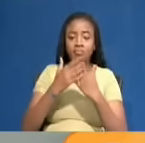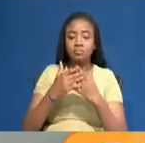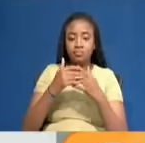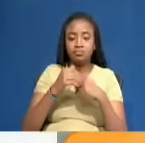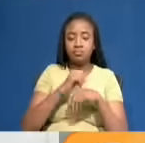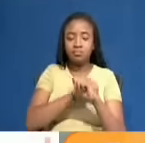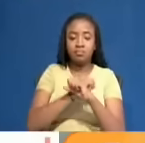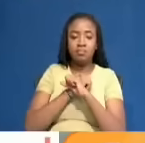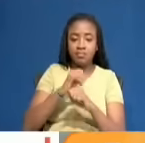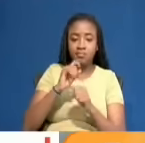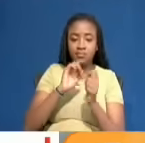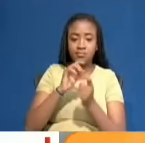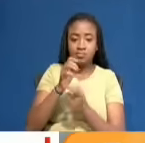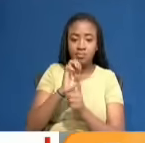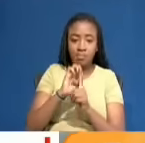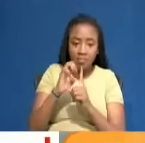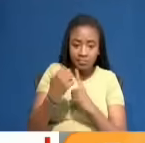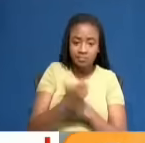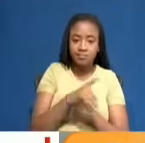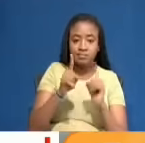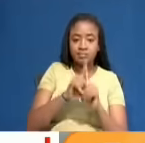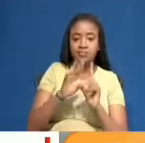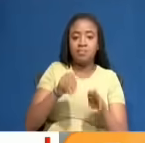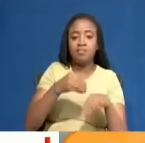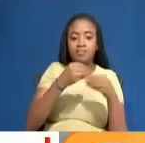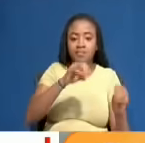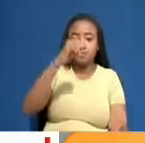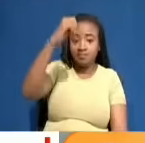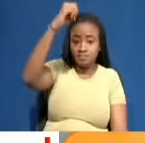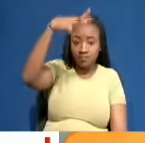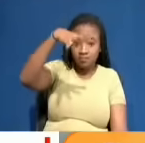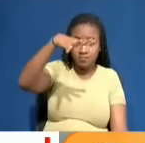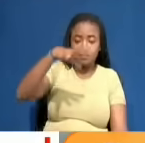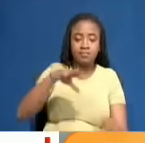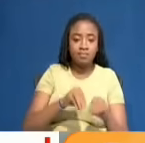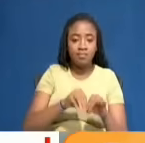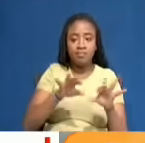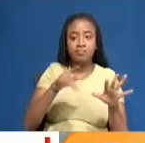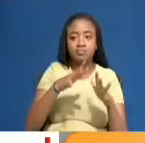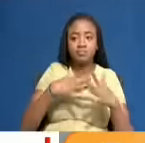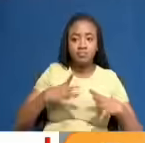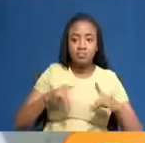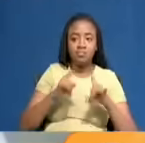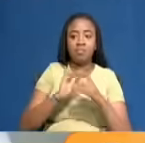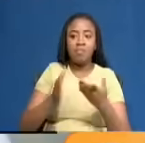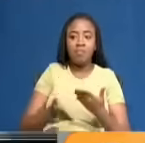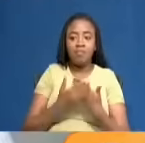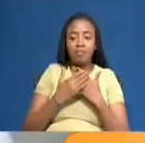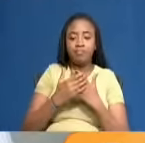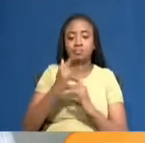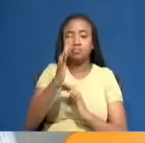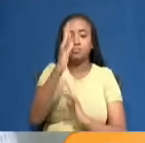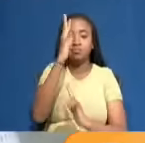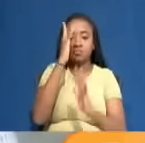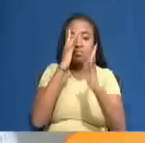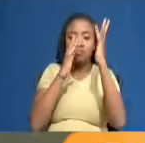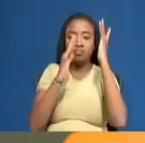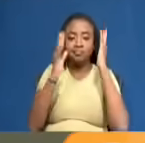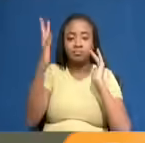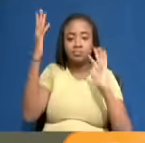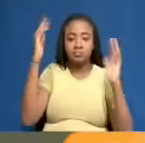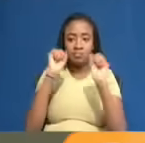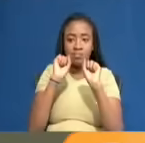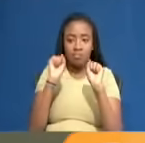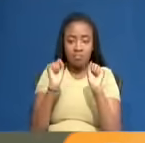providing electricity to the local people. It will save our forests, which are the bedrock of our life. That's one